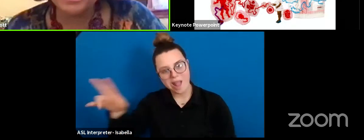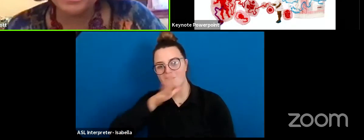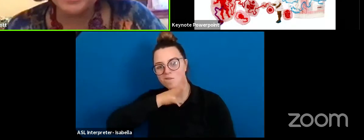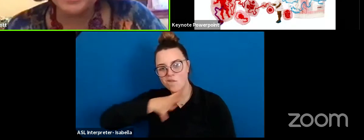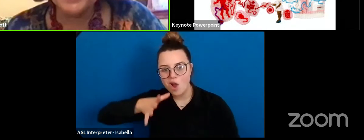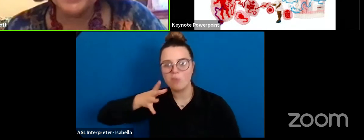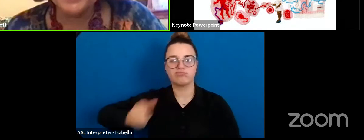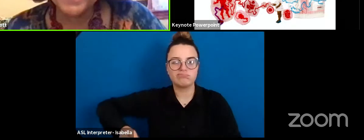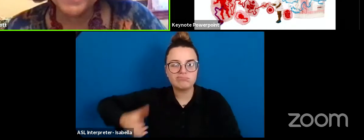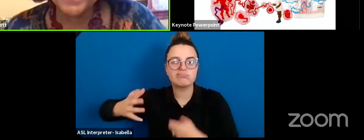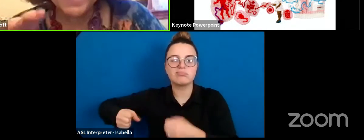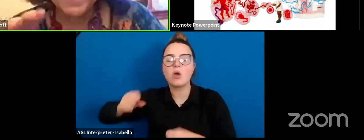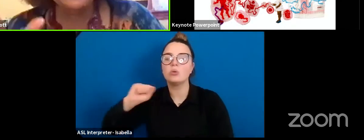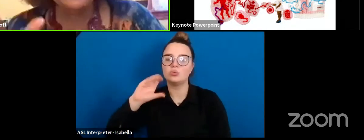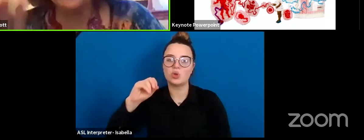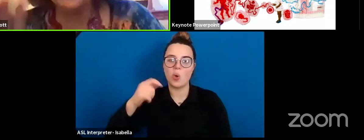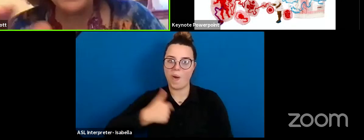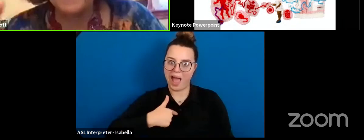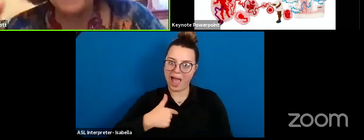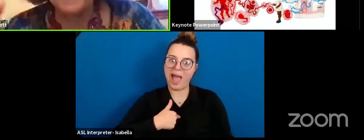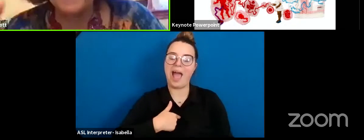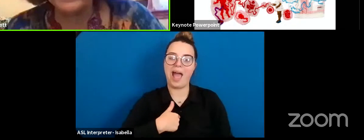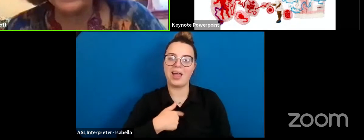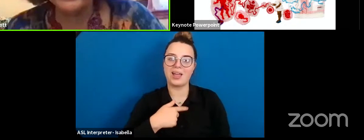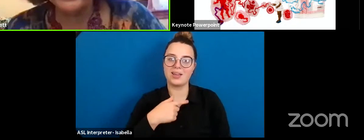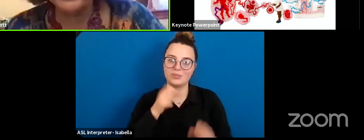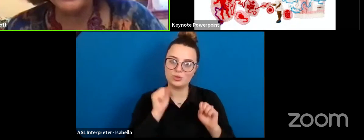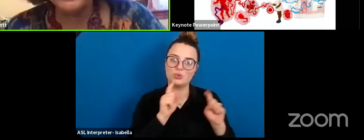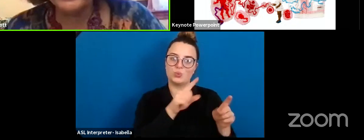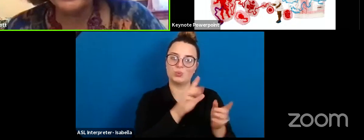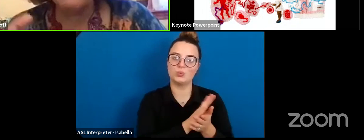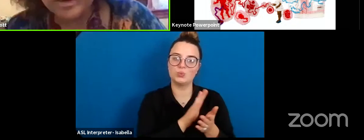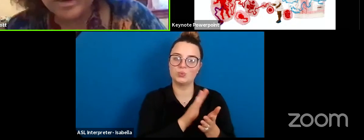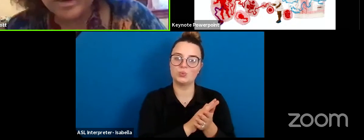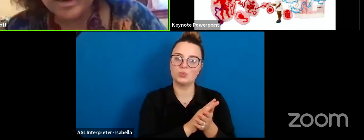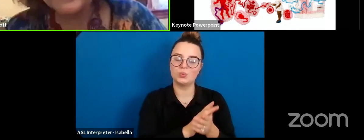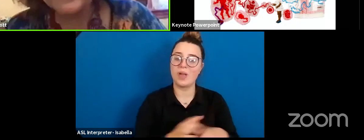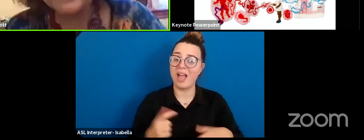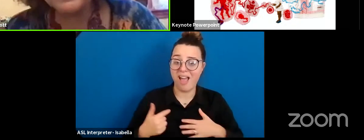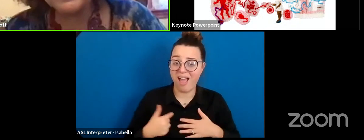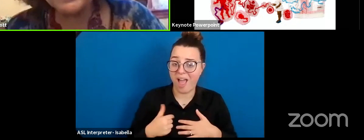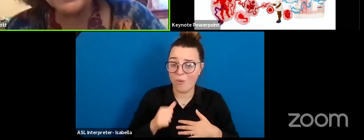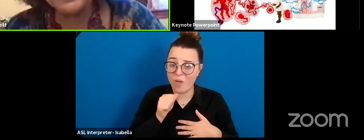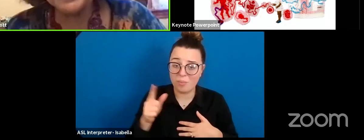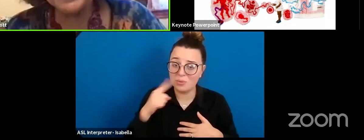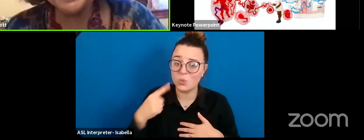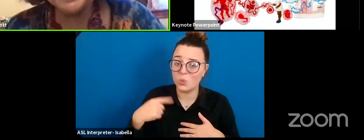denied. And I shall not make half-ass work.